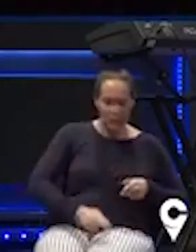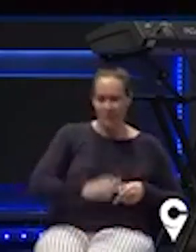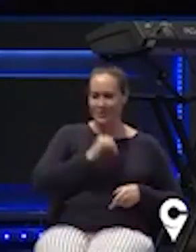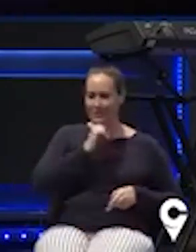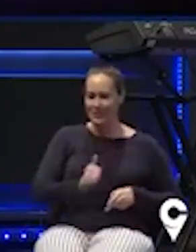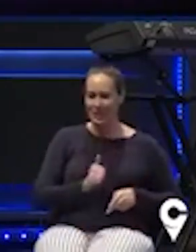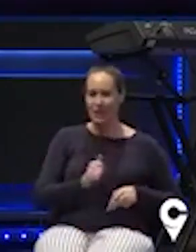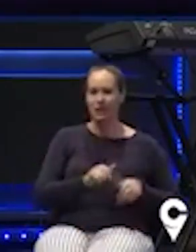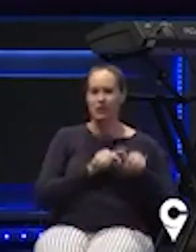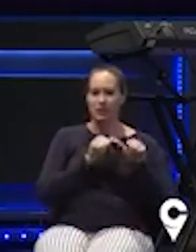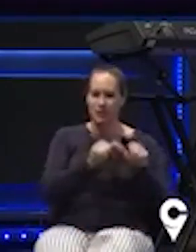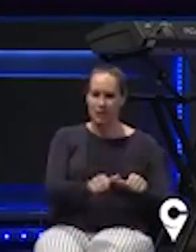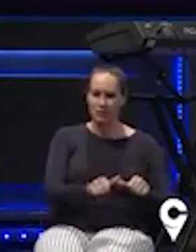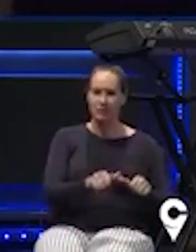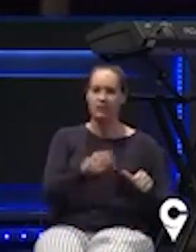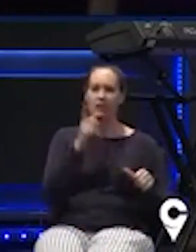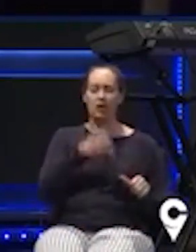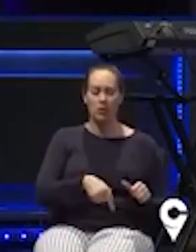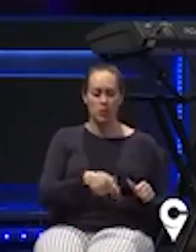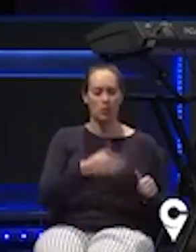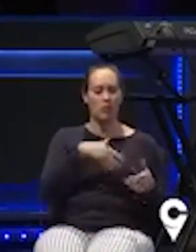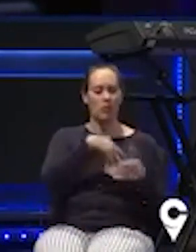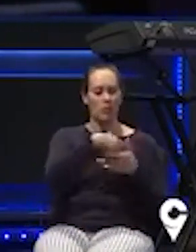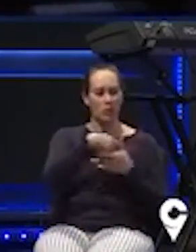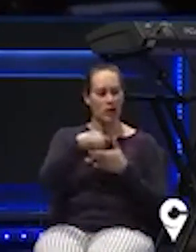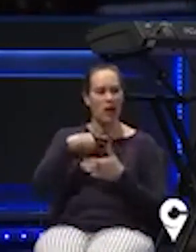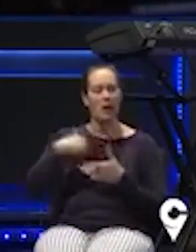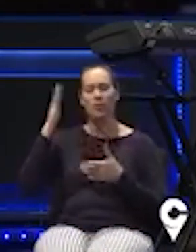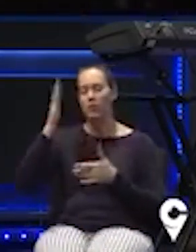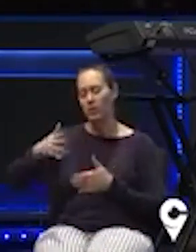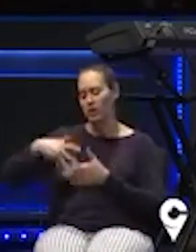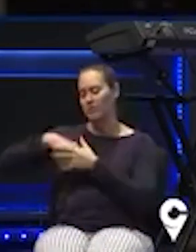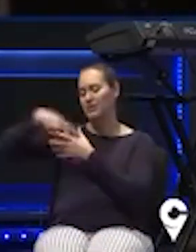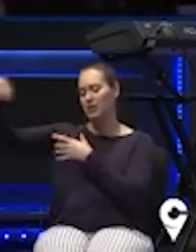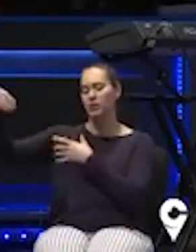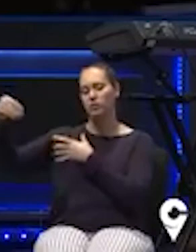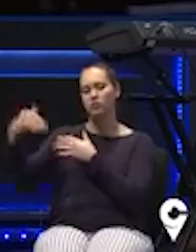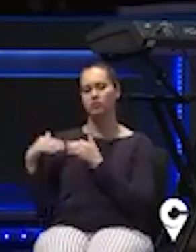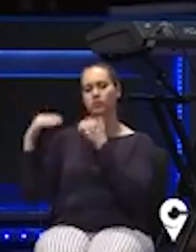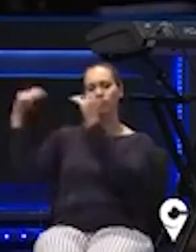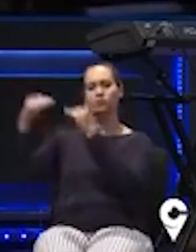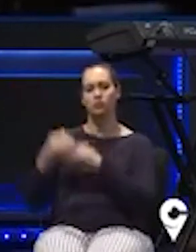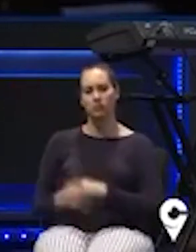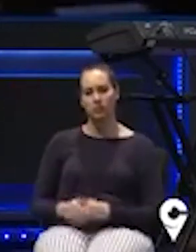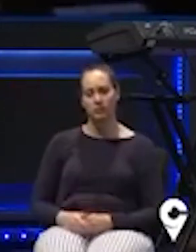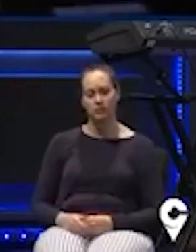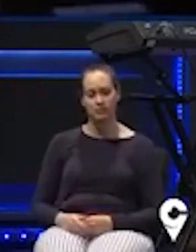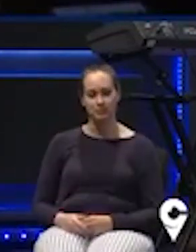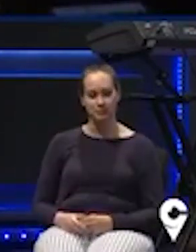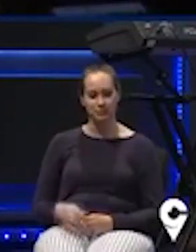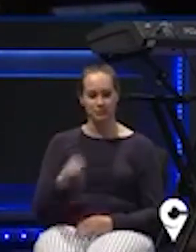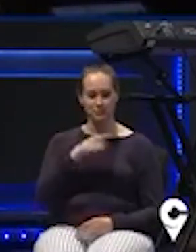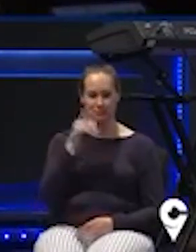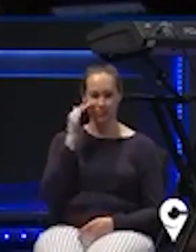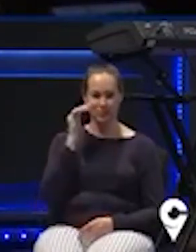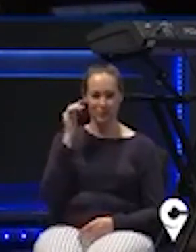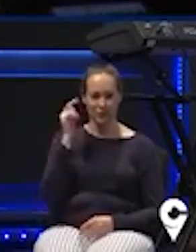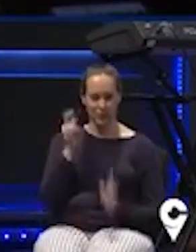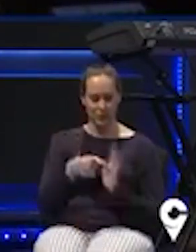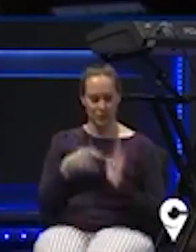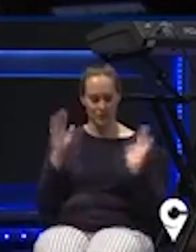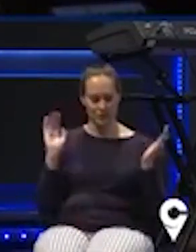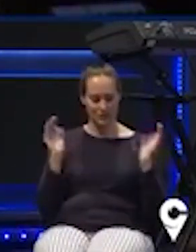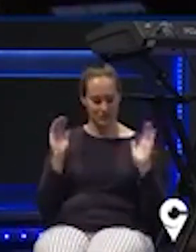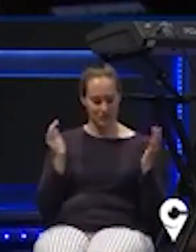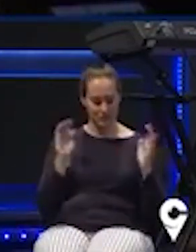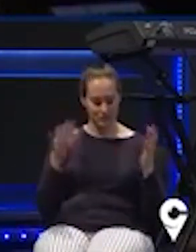come to pass, and I will be out on the other side. Did you notice the similarities? We talked a little about Romans 8 last week.